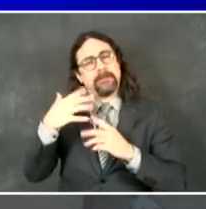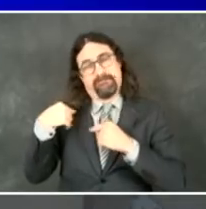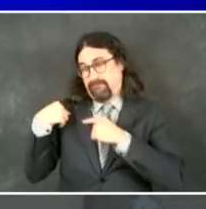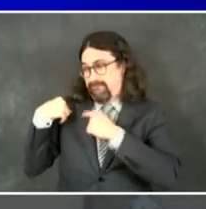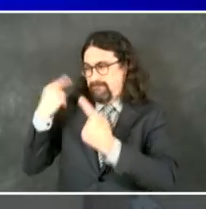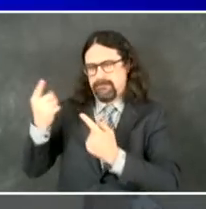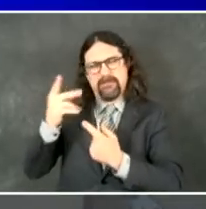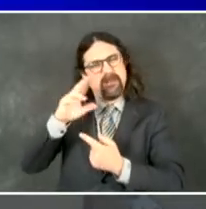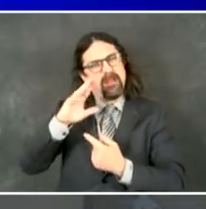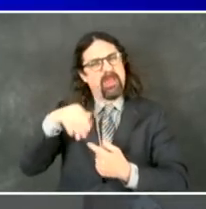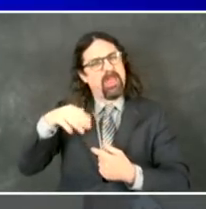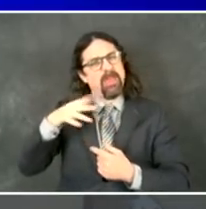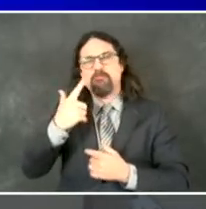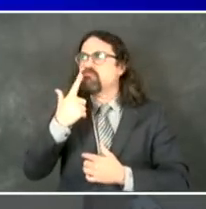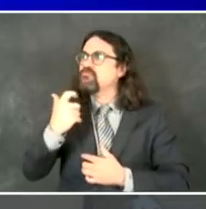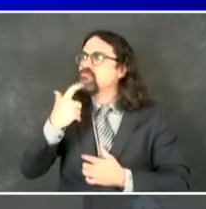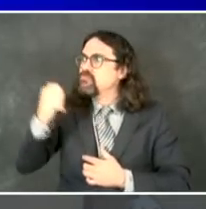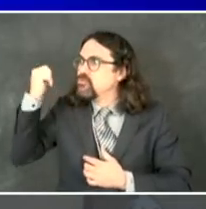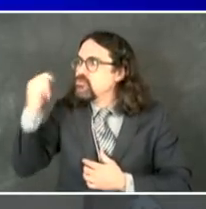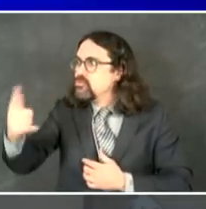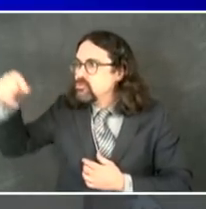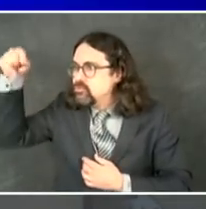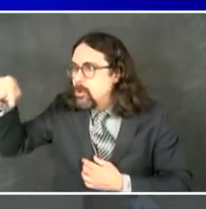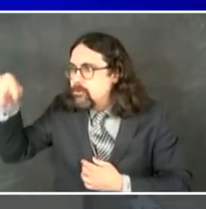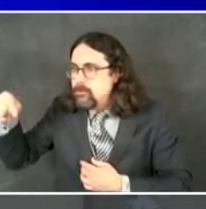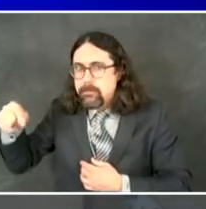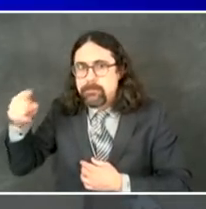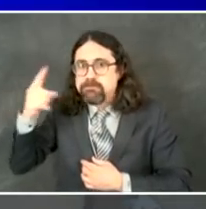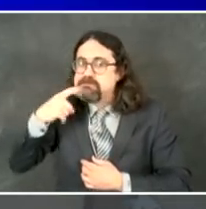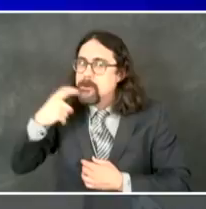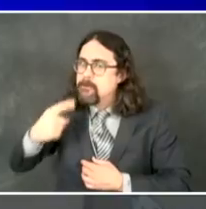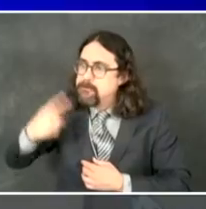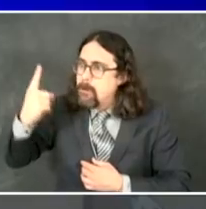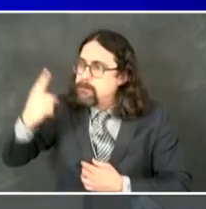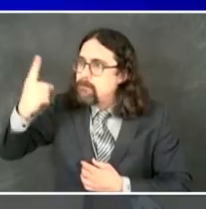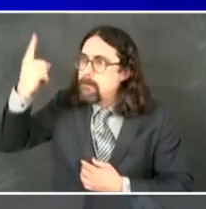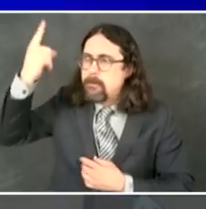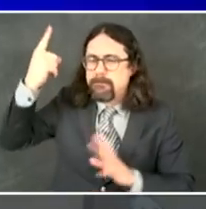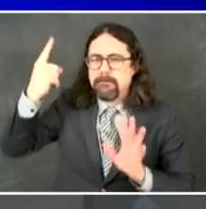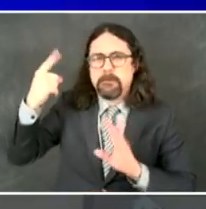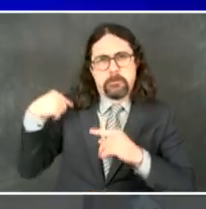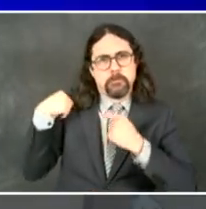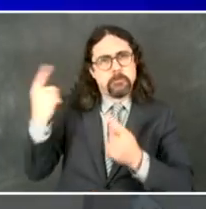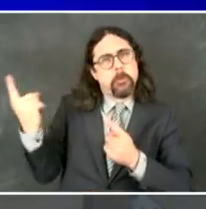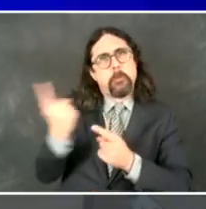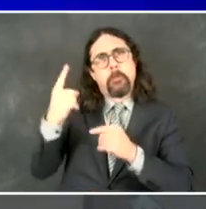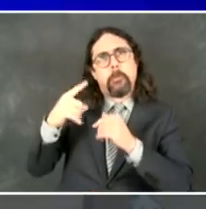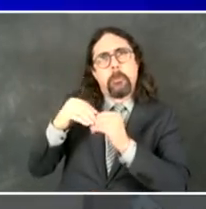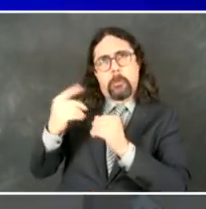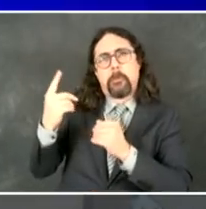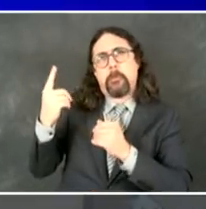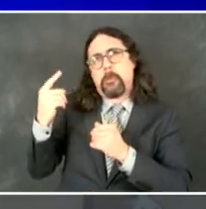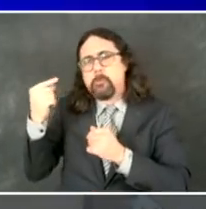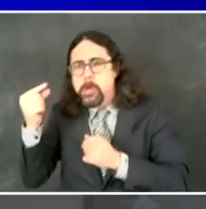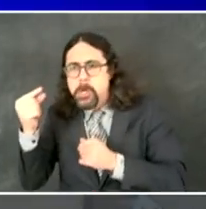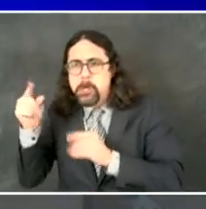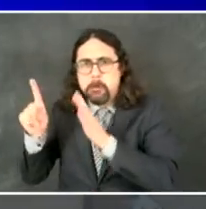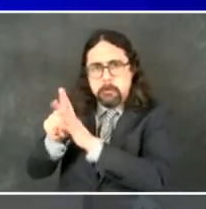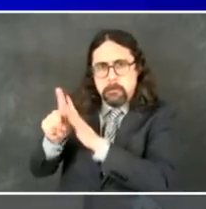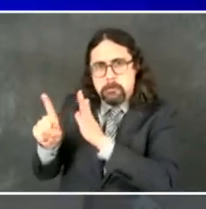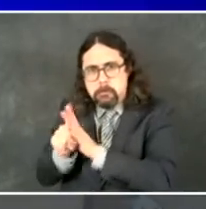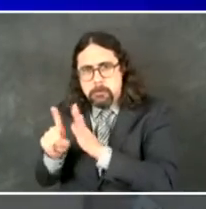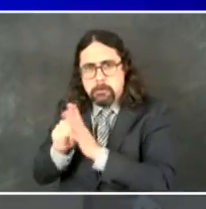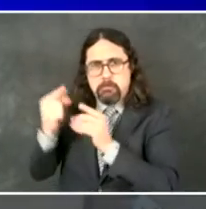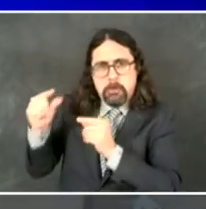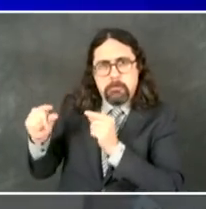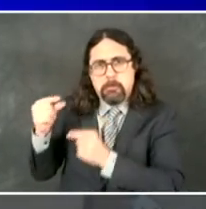today, daily number of people admitted to hospitals for suspected COVID-19. This is obviously the root of everything. This one's down